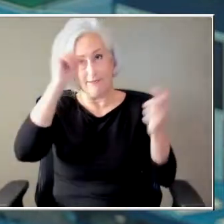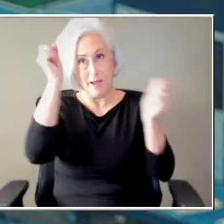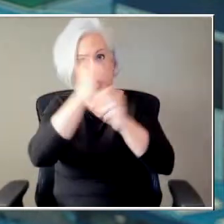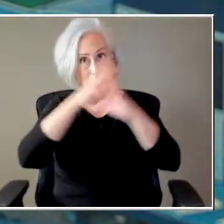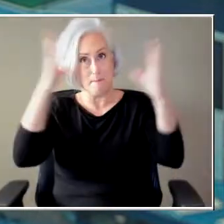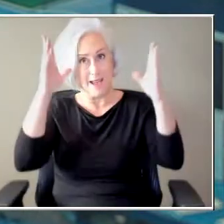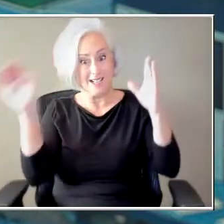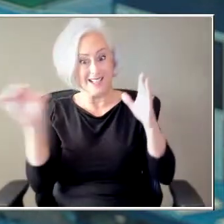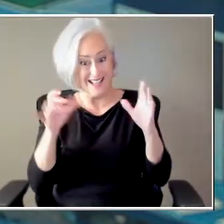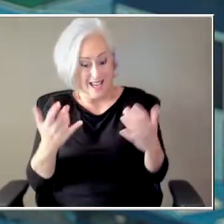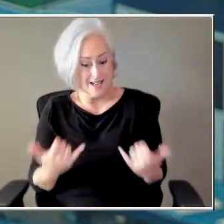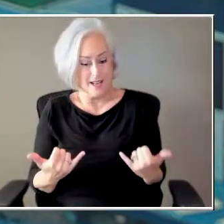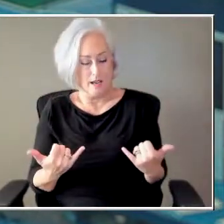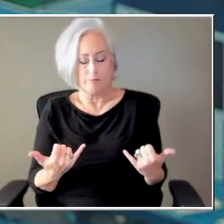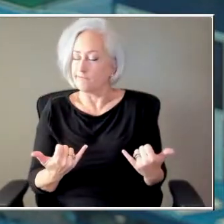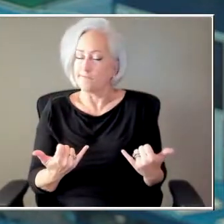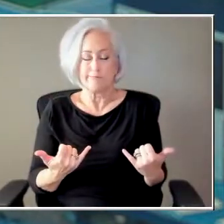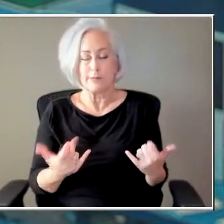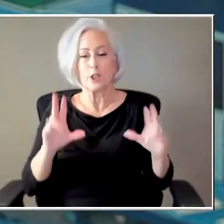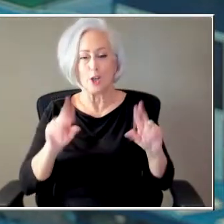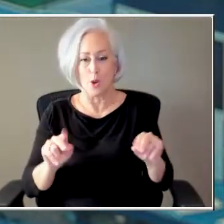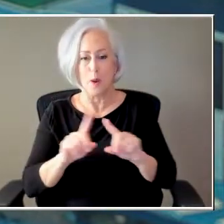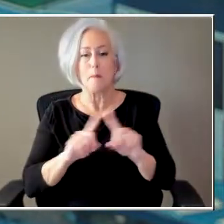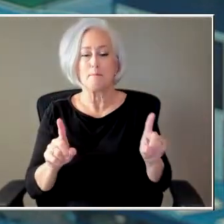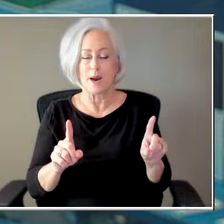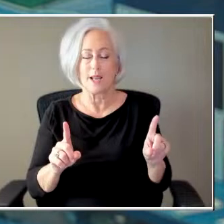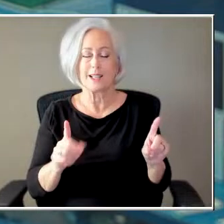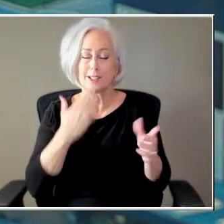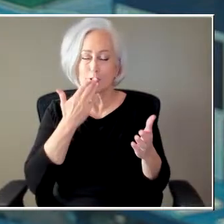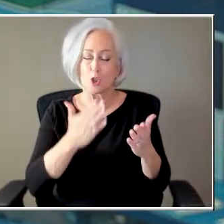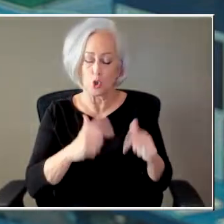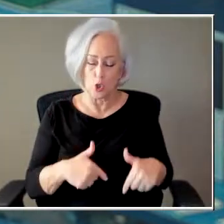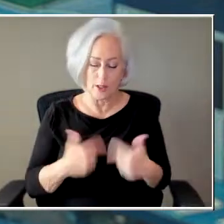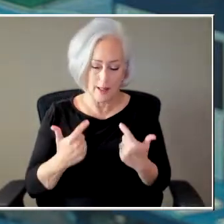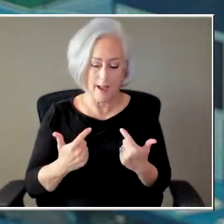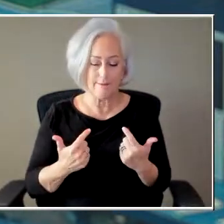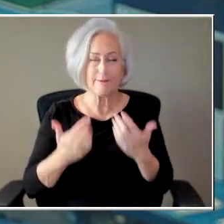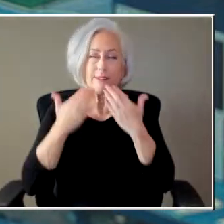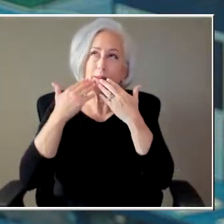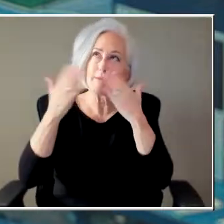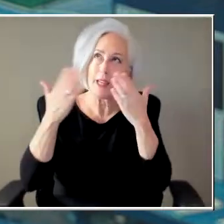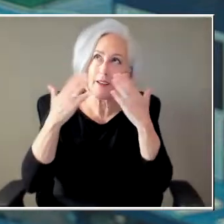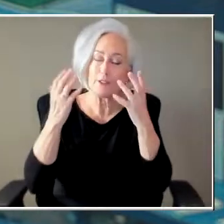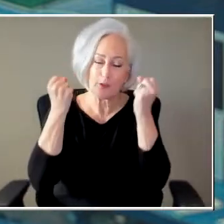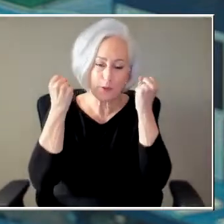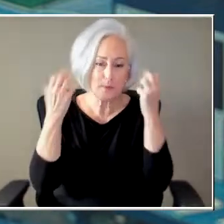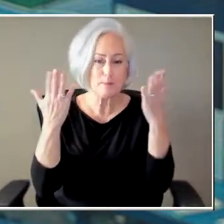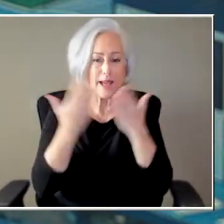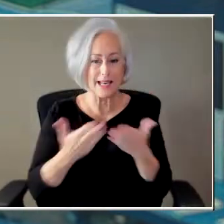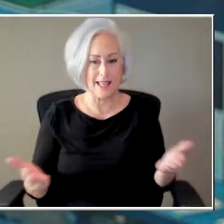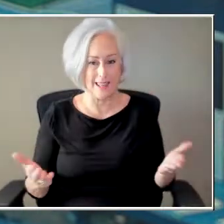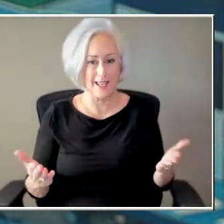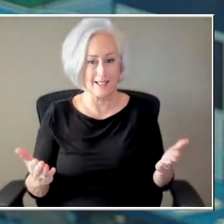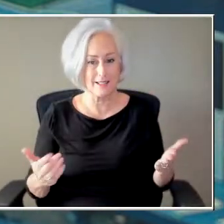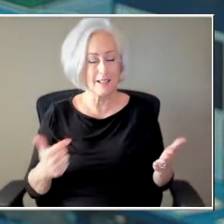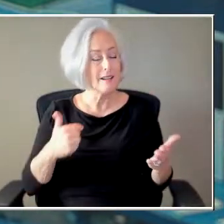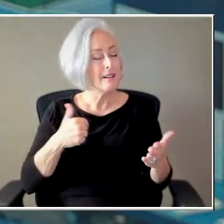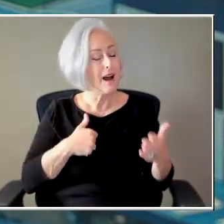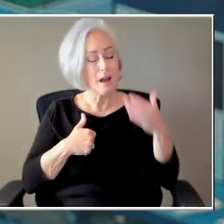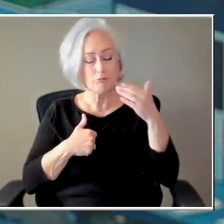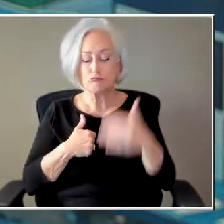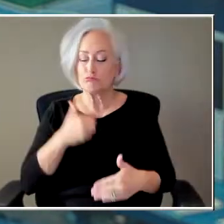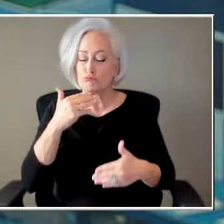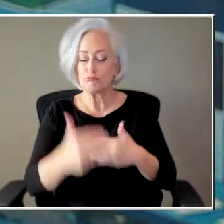so many things to be thankful for, and just knowing that I'm moving at my own pace,